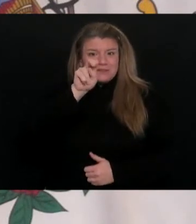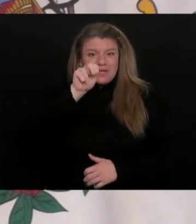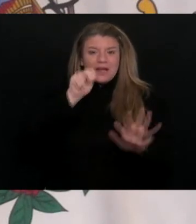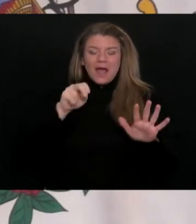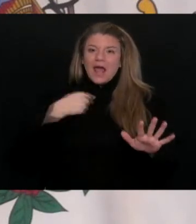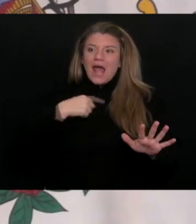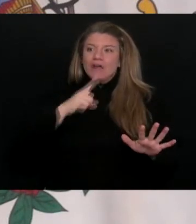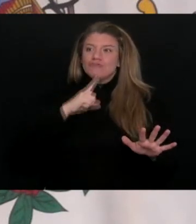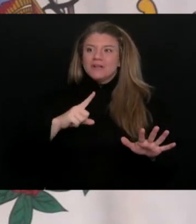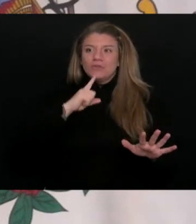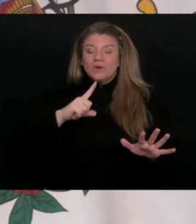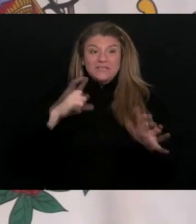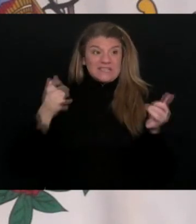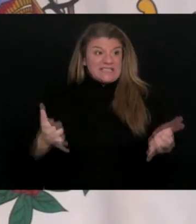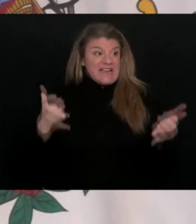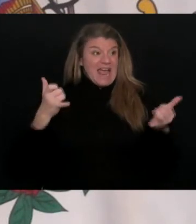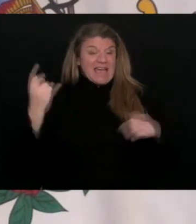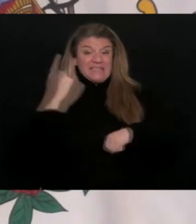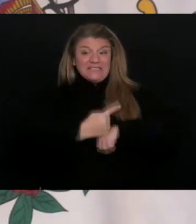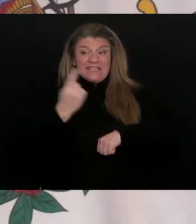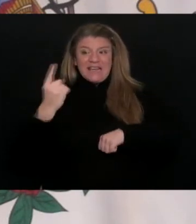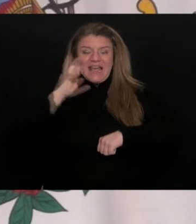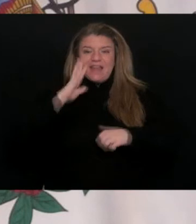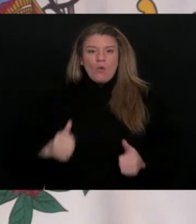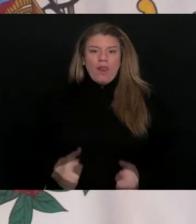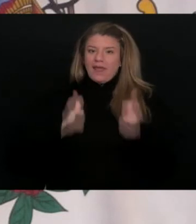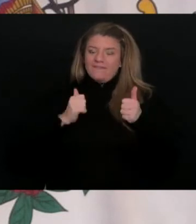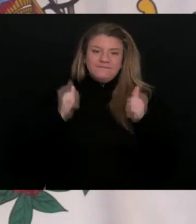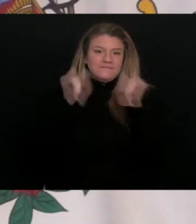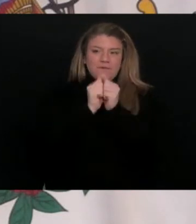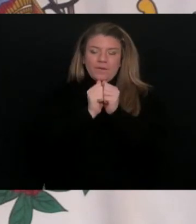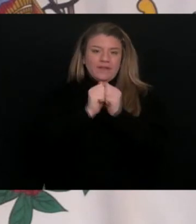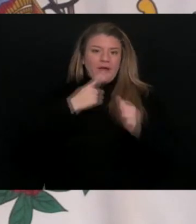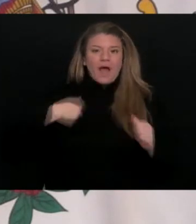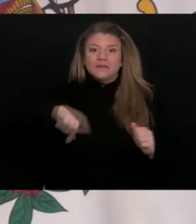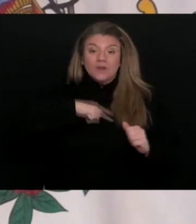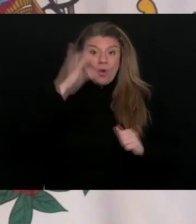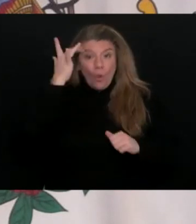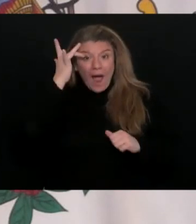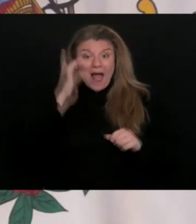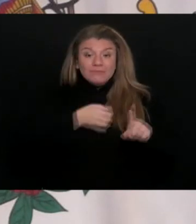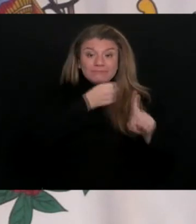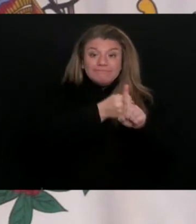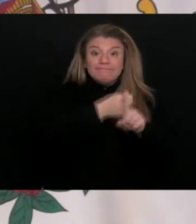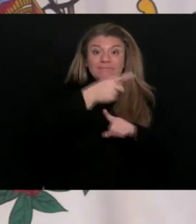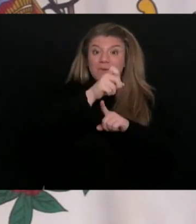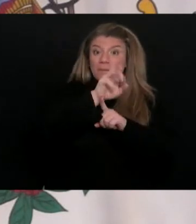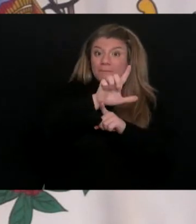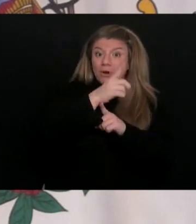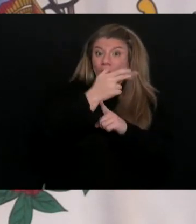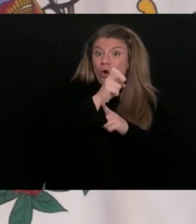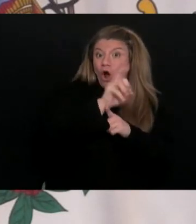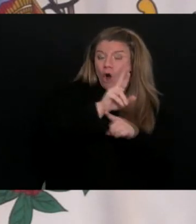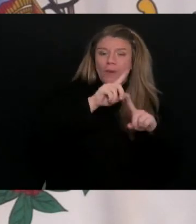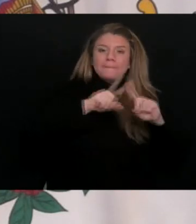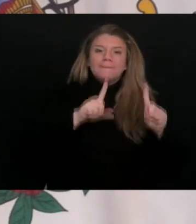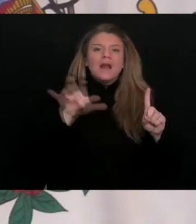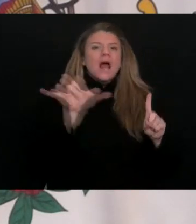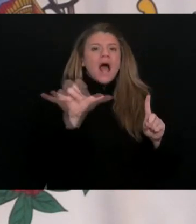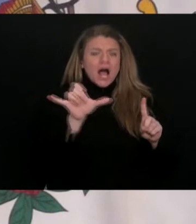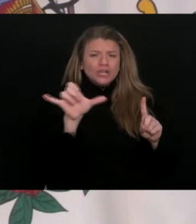really a day that will live with all of us on the attack on Pearl Harbor. But nevertheless,